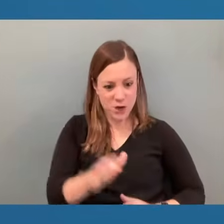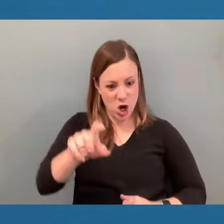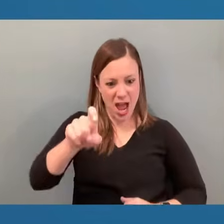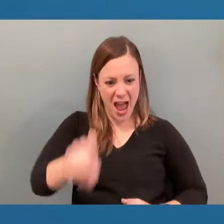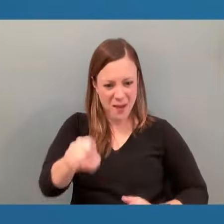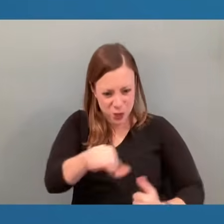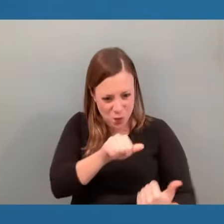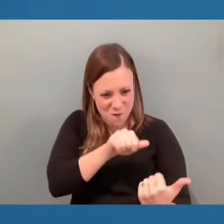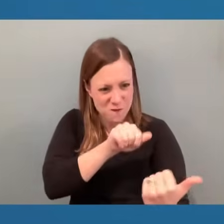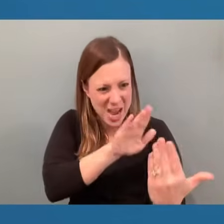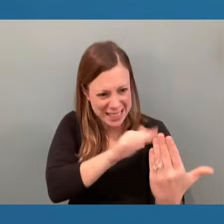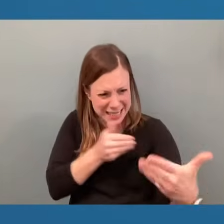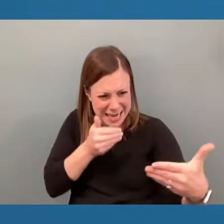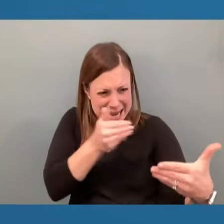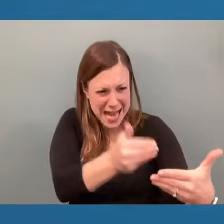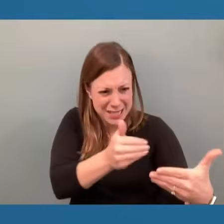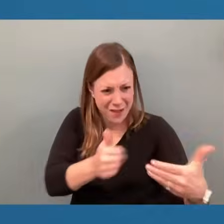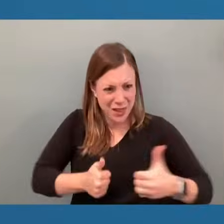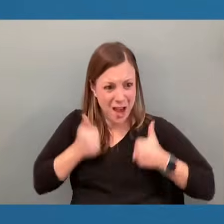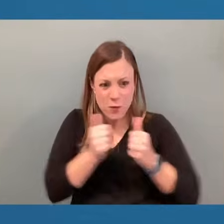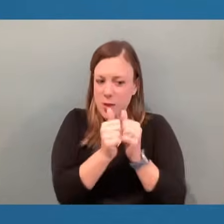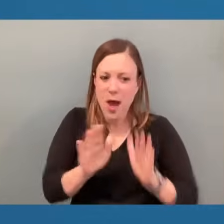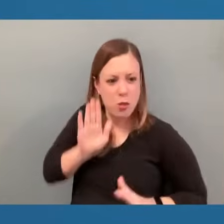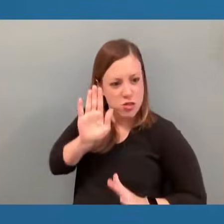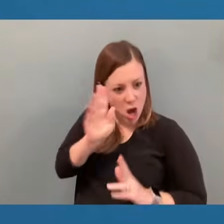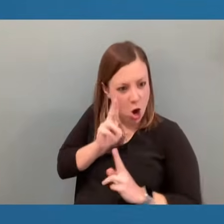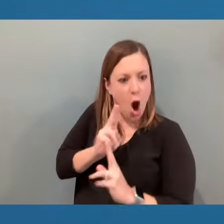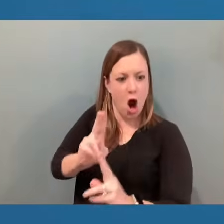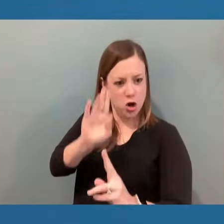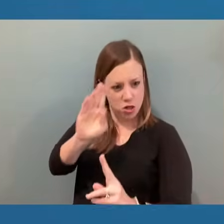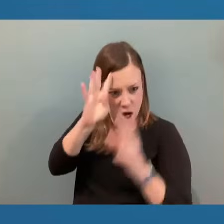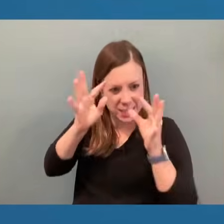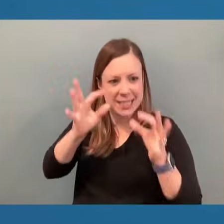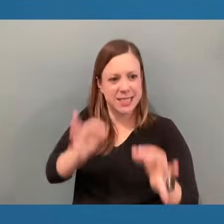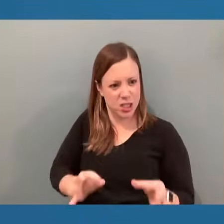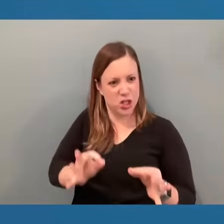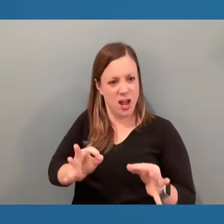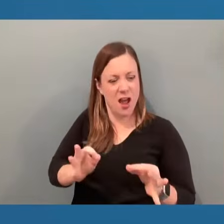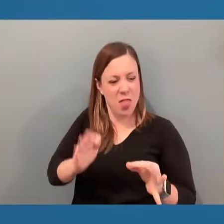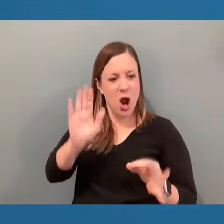and compassion. Thank you, everyone, for getting this over the top.